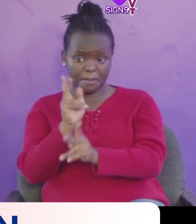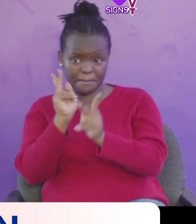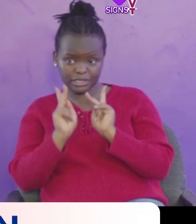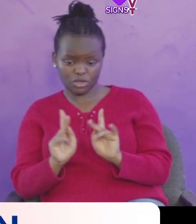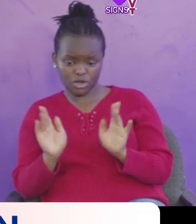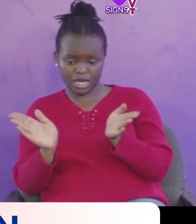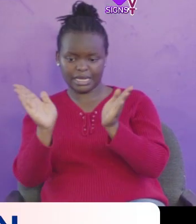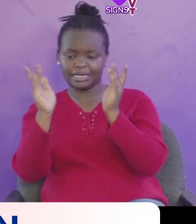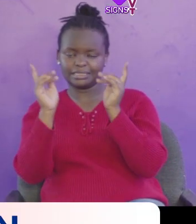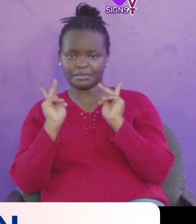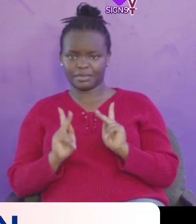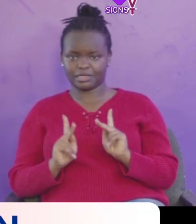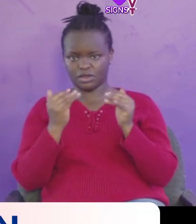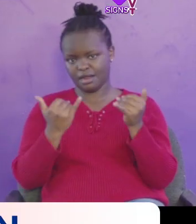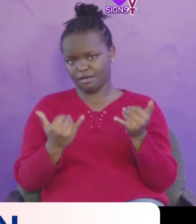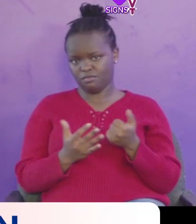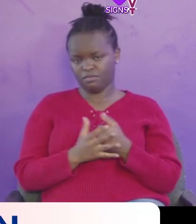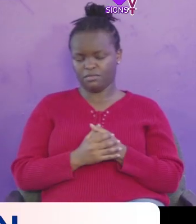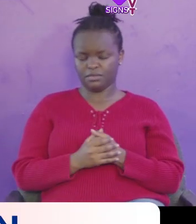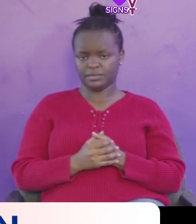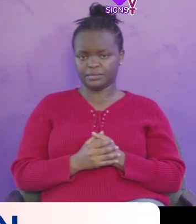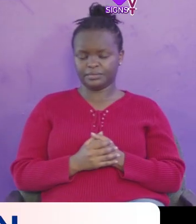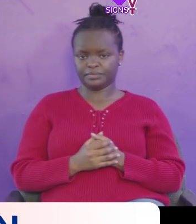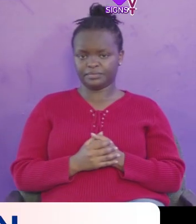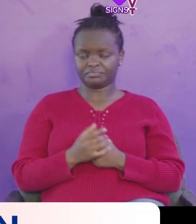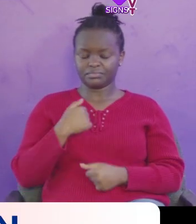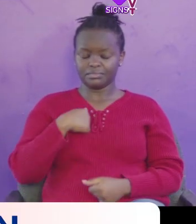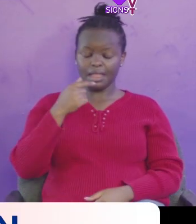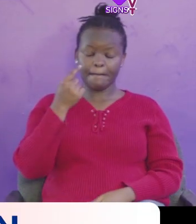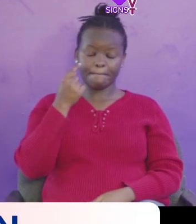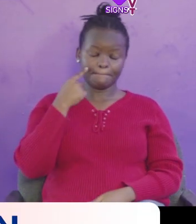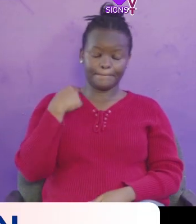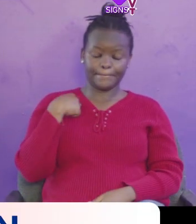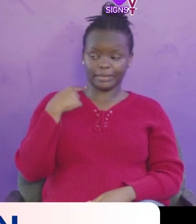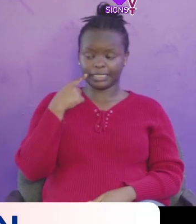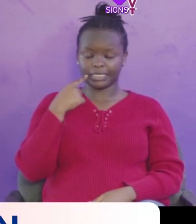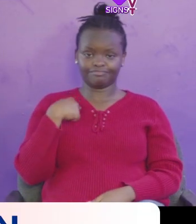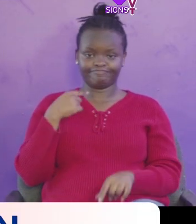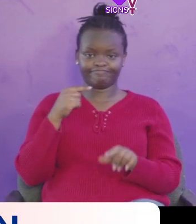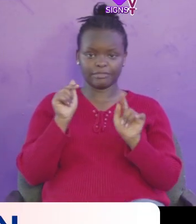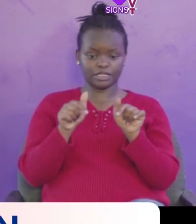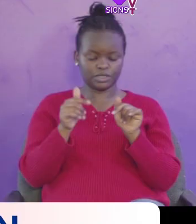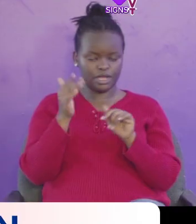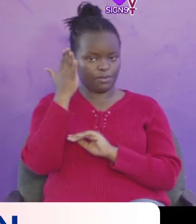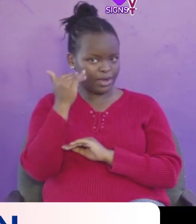encouraging someone that. Yeah. I'm bragging today because